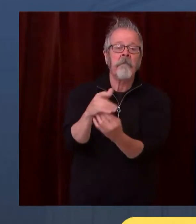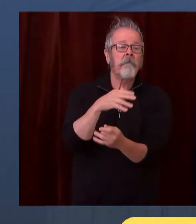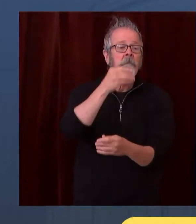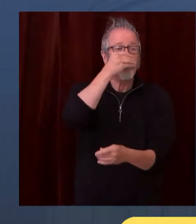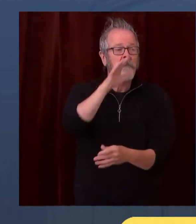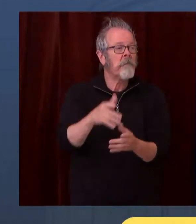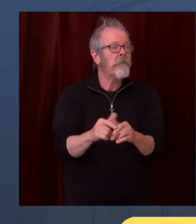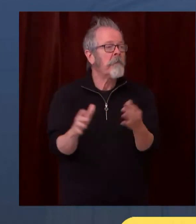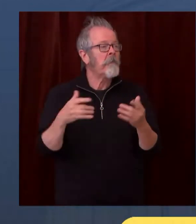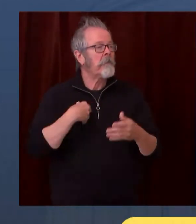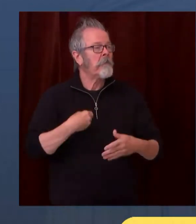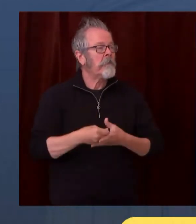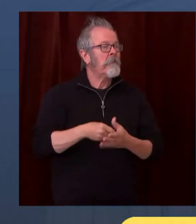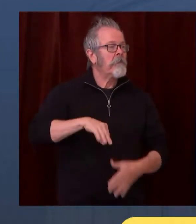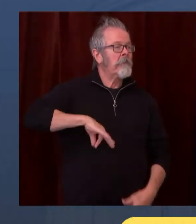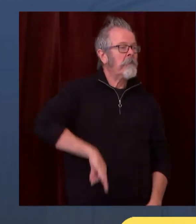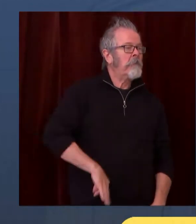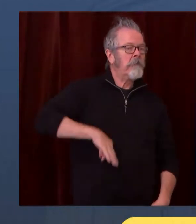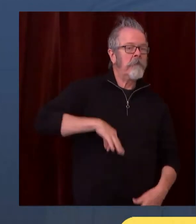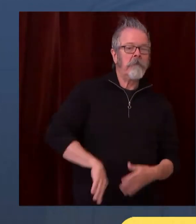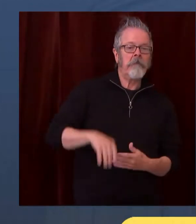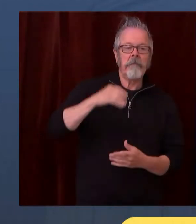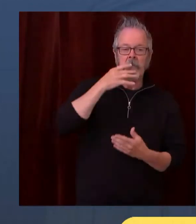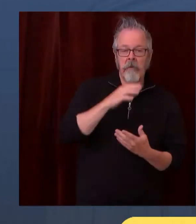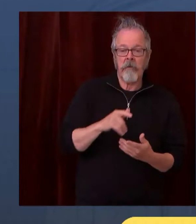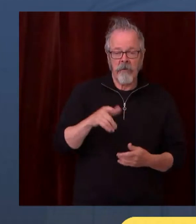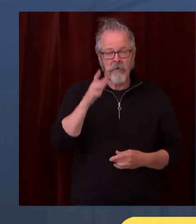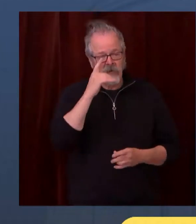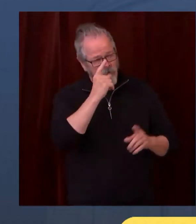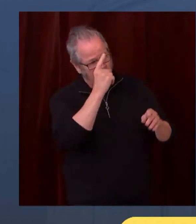should be held accountable, and that will happen.